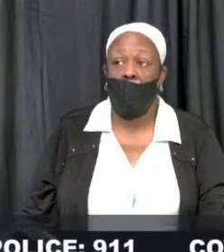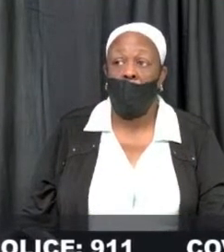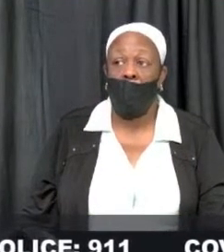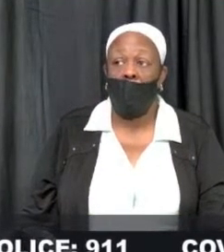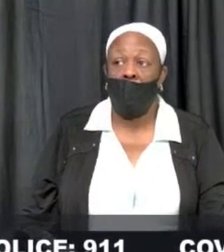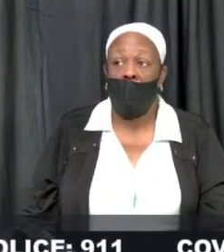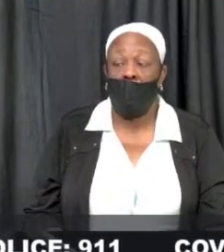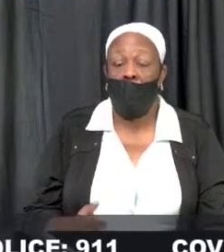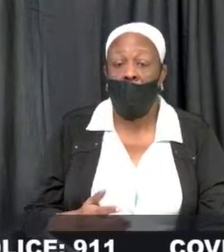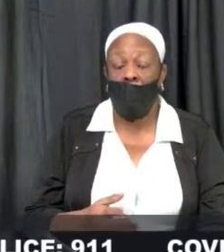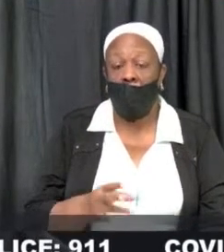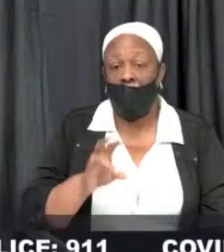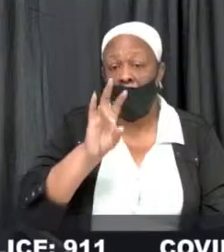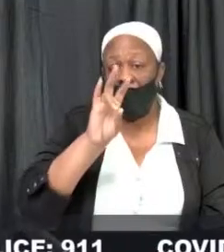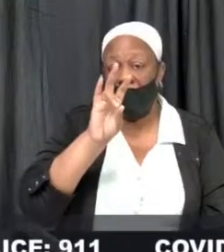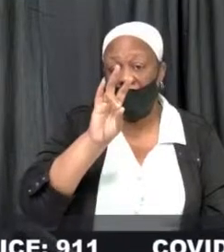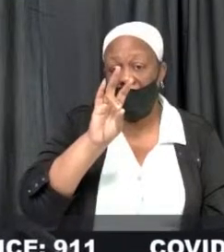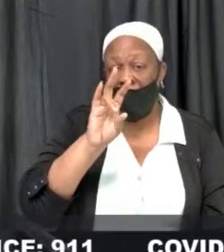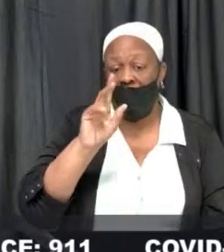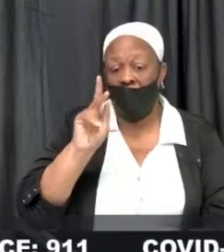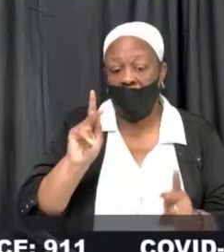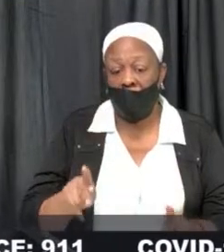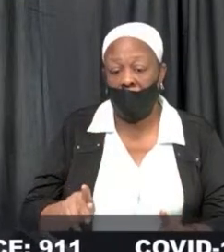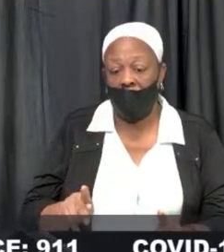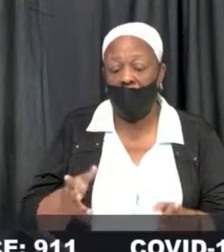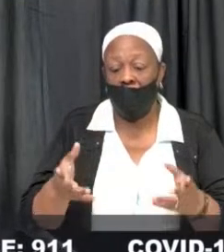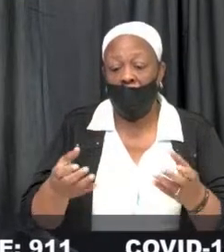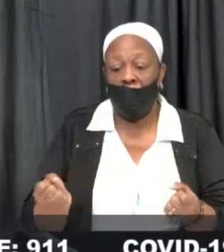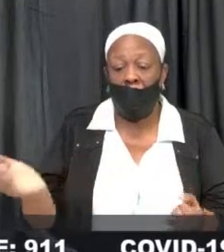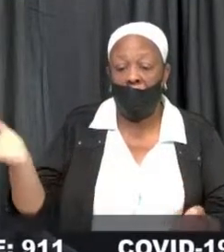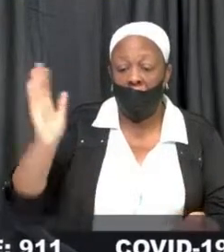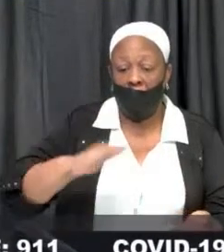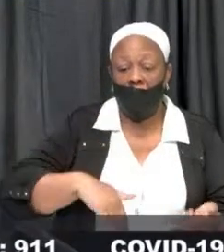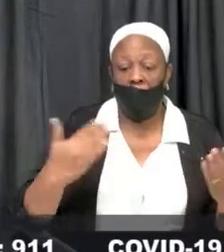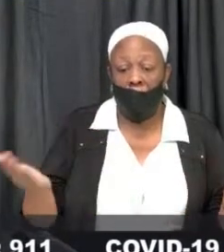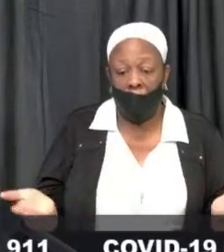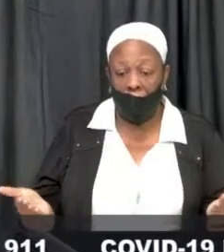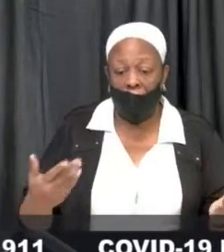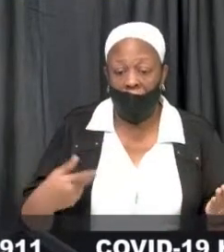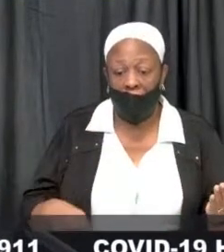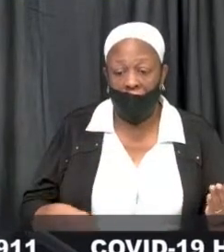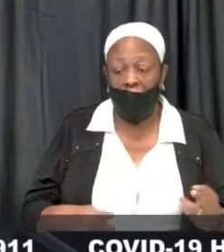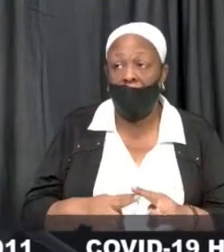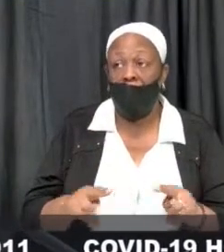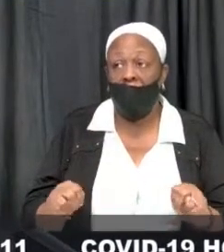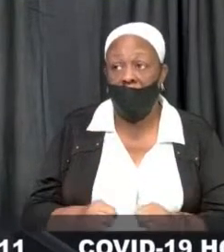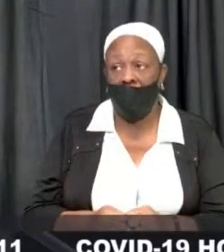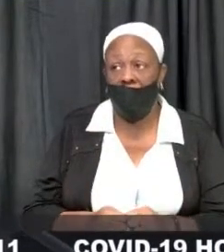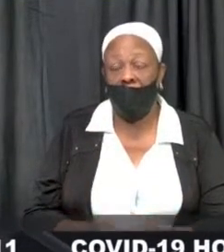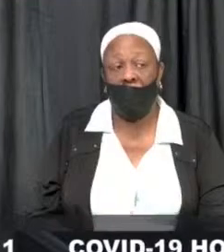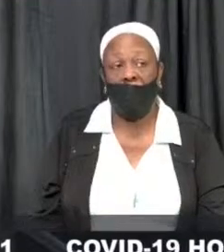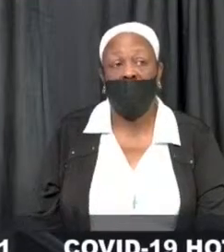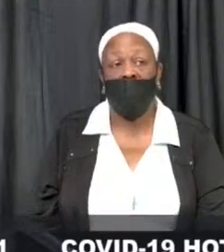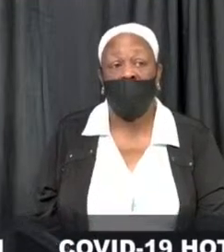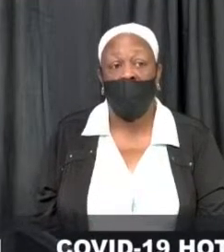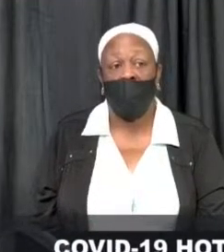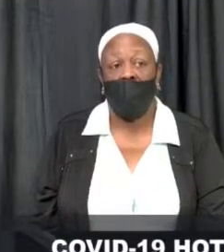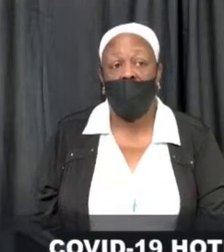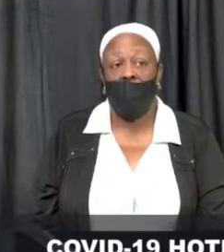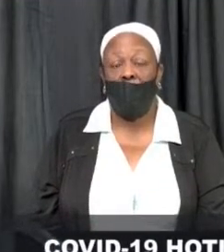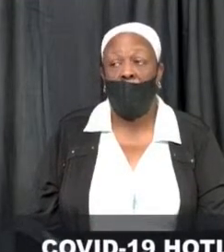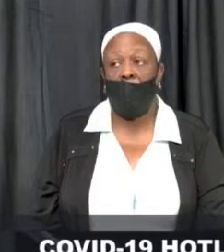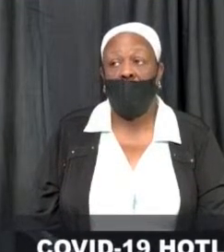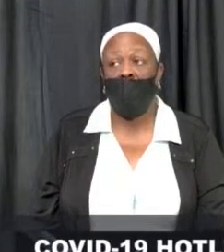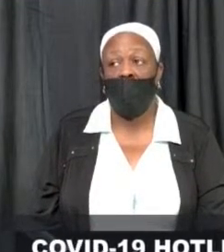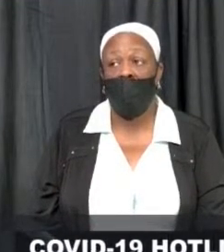in coming to St. Kitts and Nevis. So in this regard, we are looking at the pre-screening criteria,